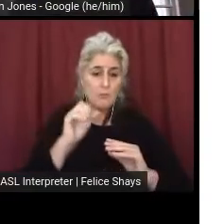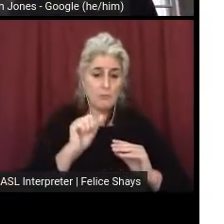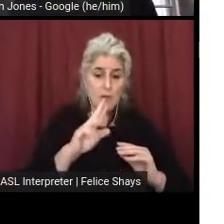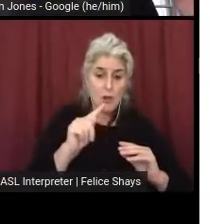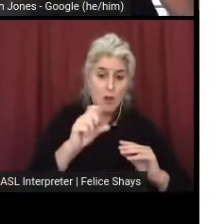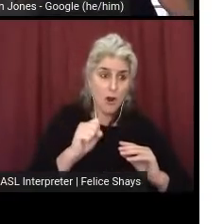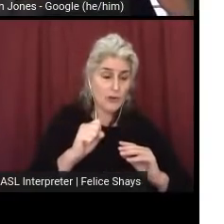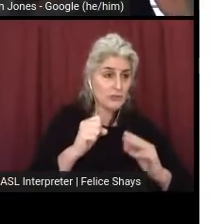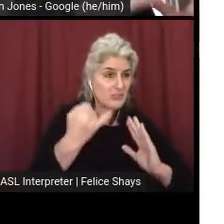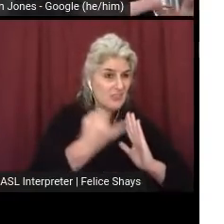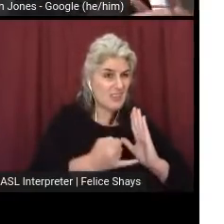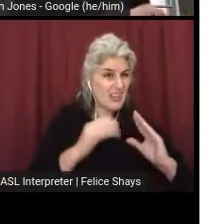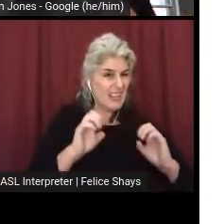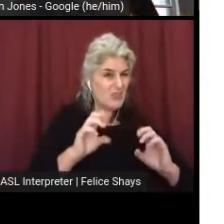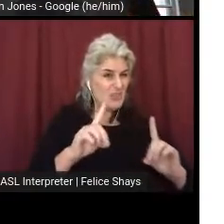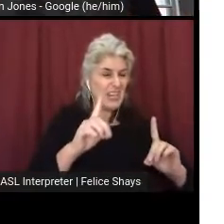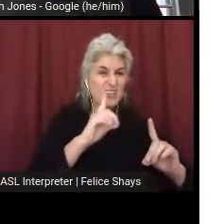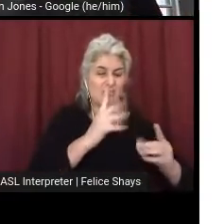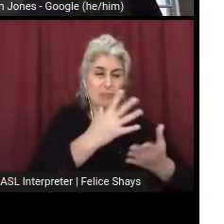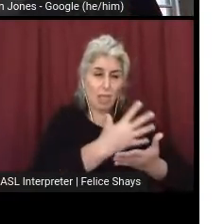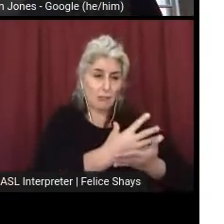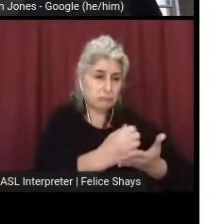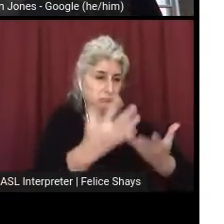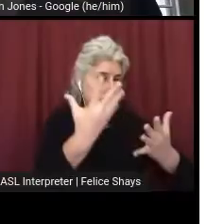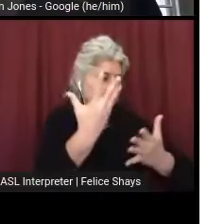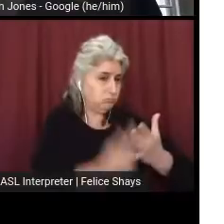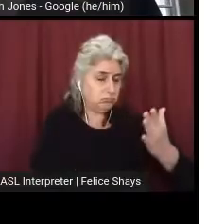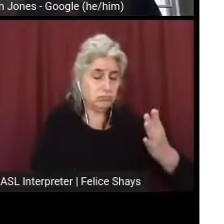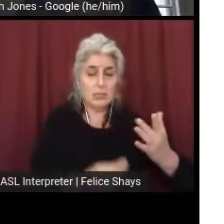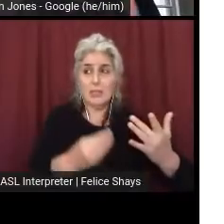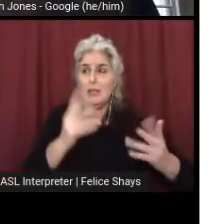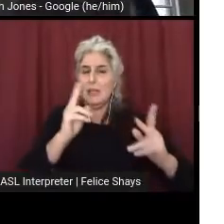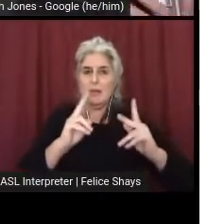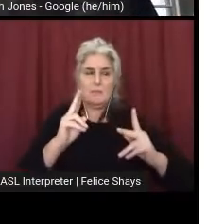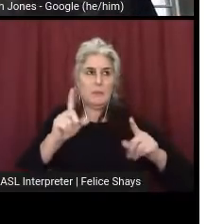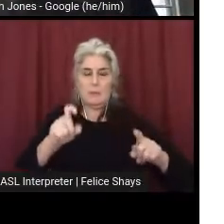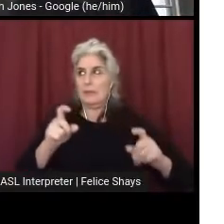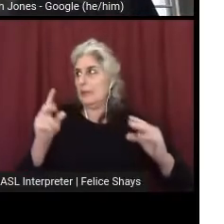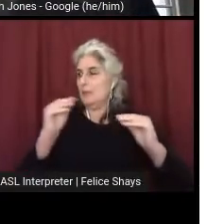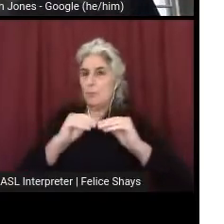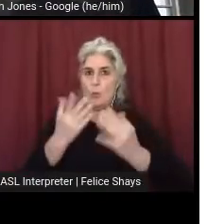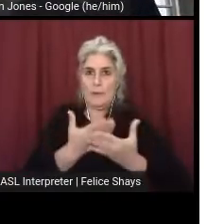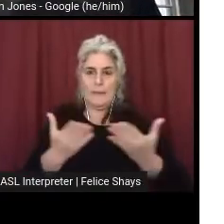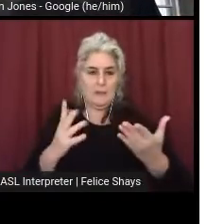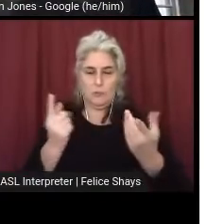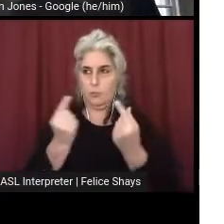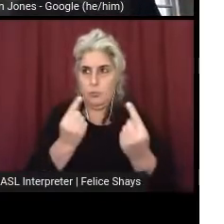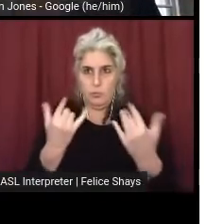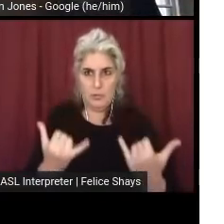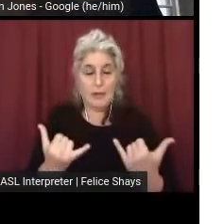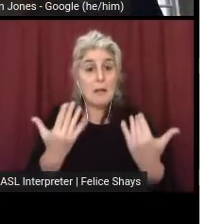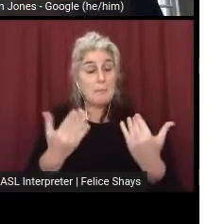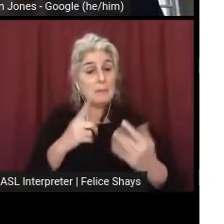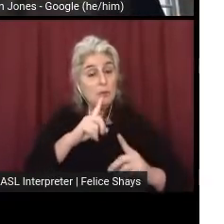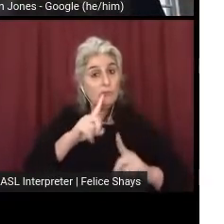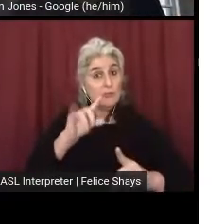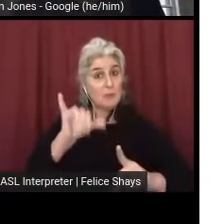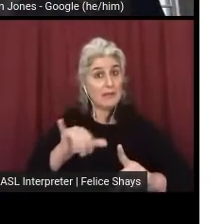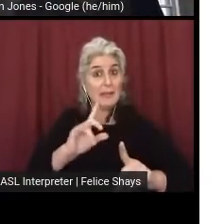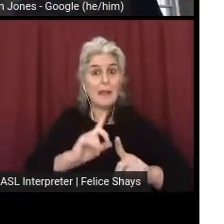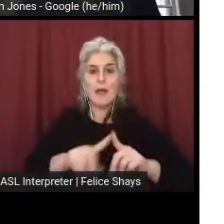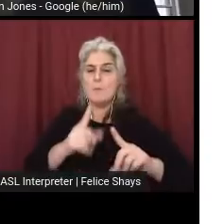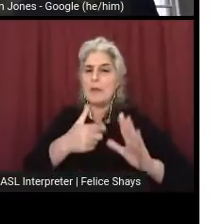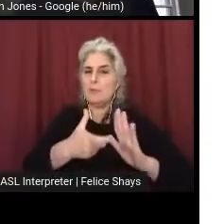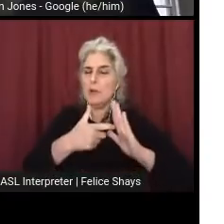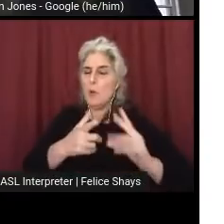There is an opportunity for people with a dire need. There is a hole in the market, and that may be something that you can respond to, but it requires a very